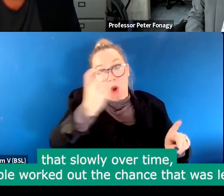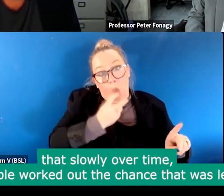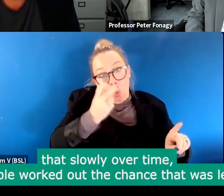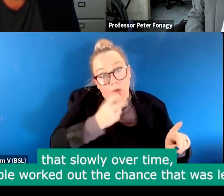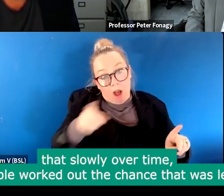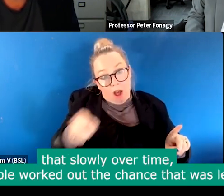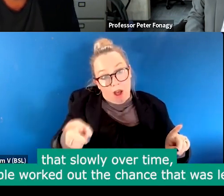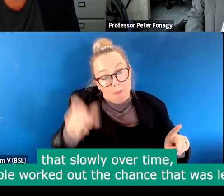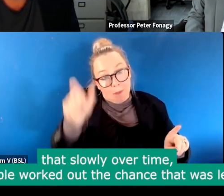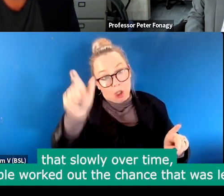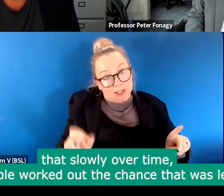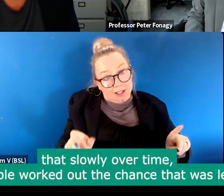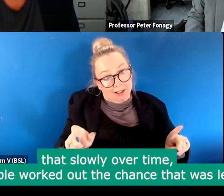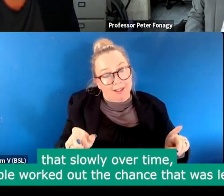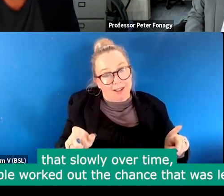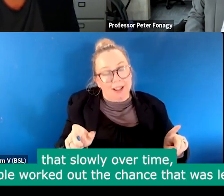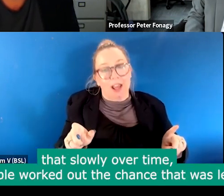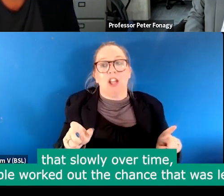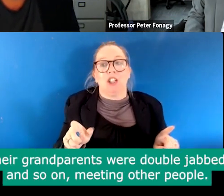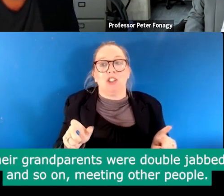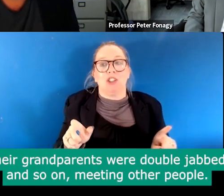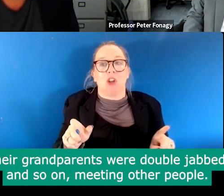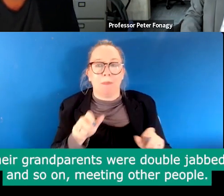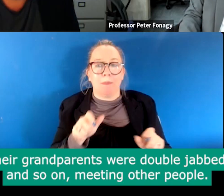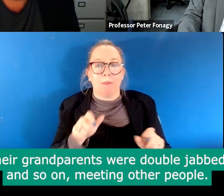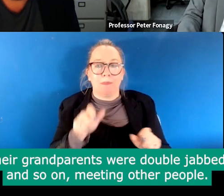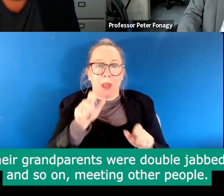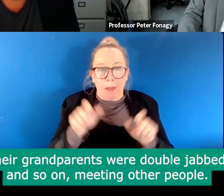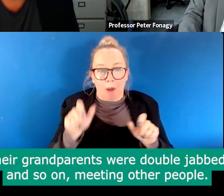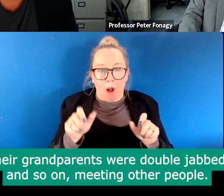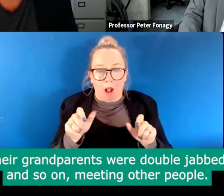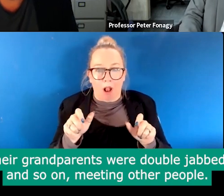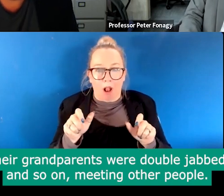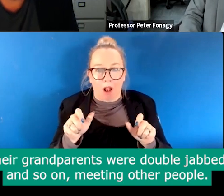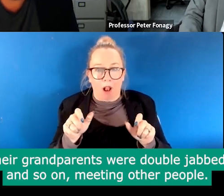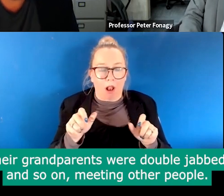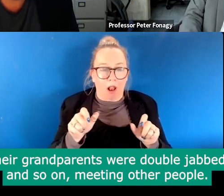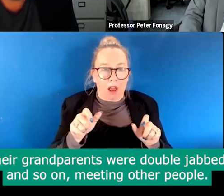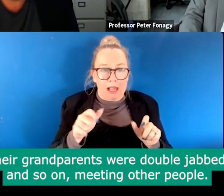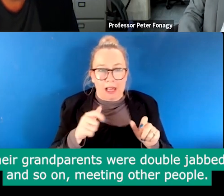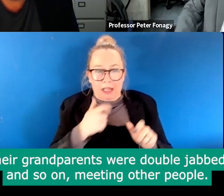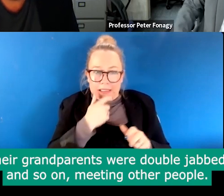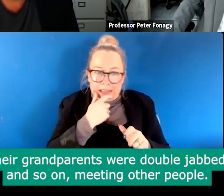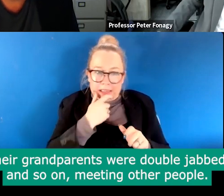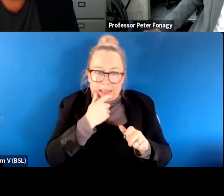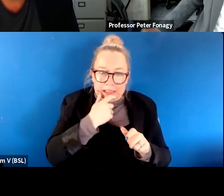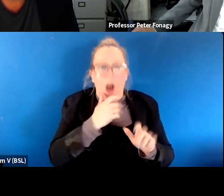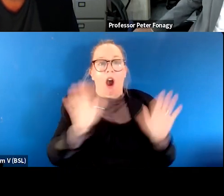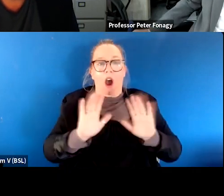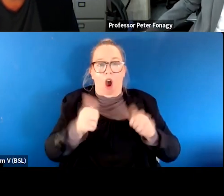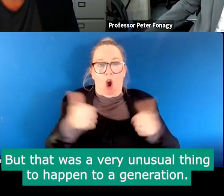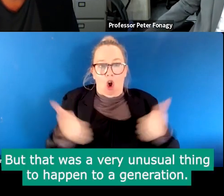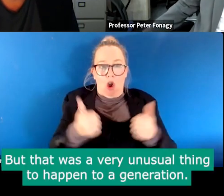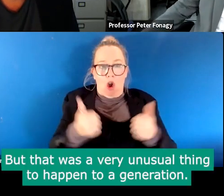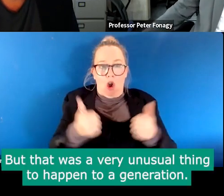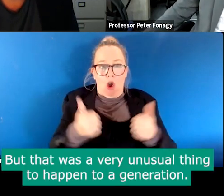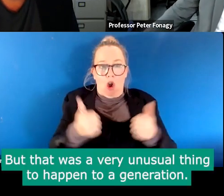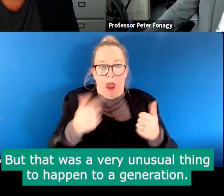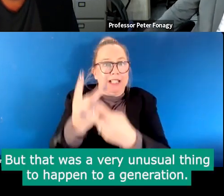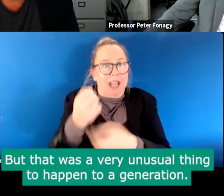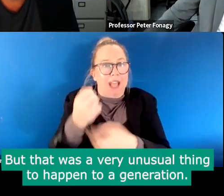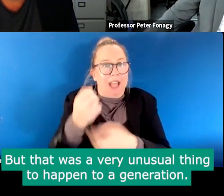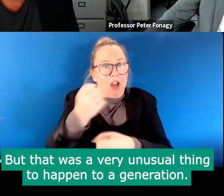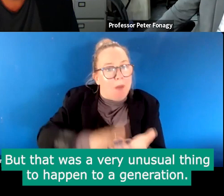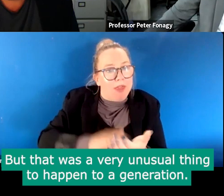time, people worked out the chances that was less, their grandparents were double jabbed and so on, meeting other people. But that was a